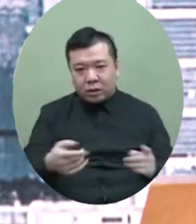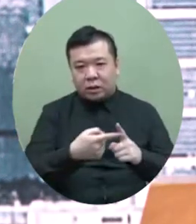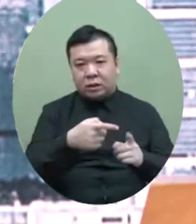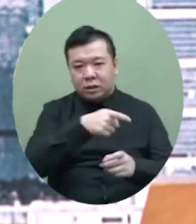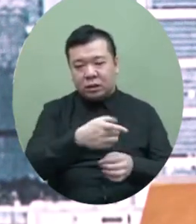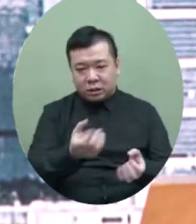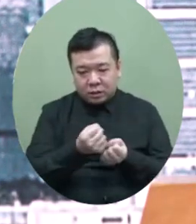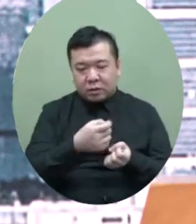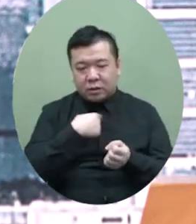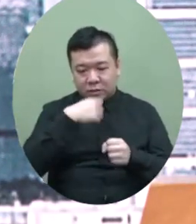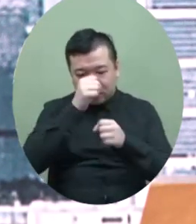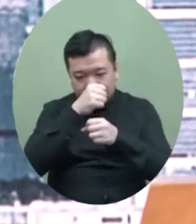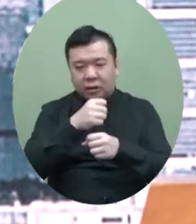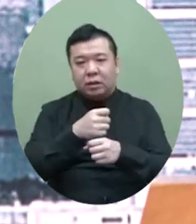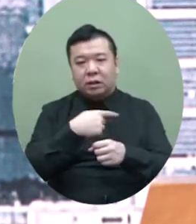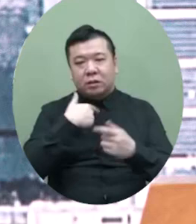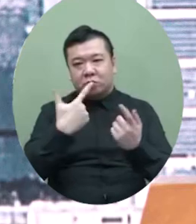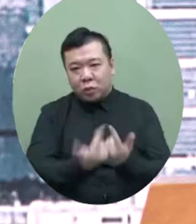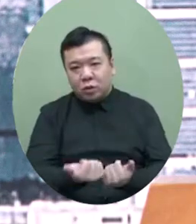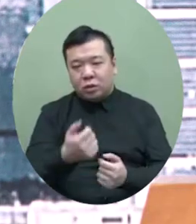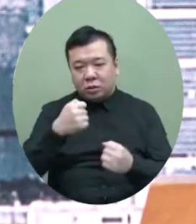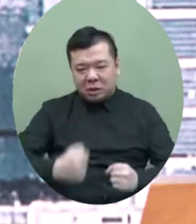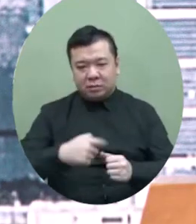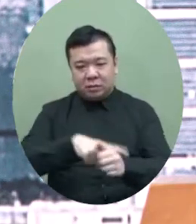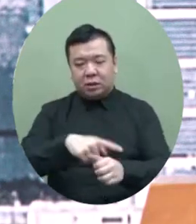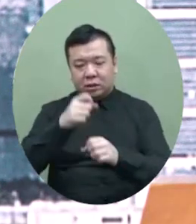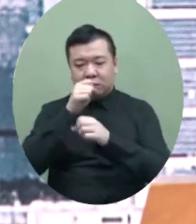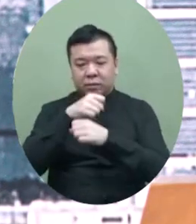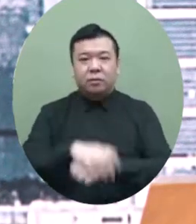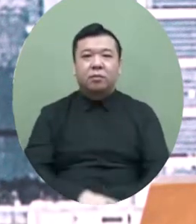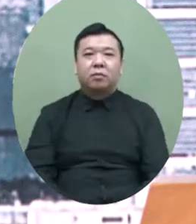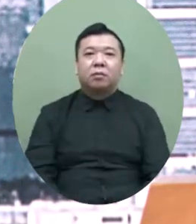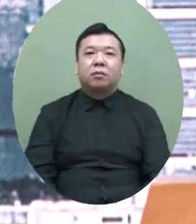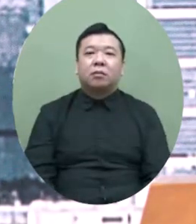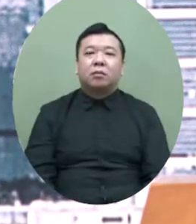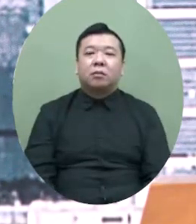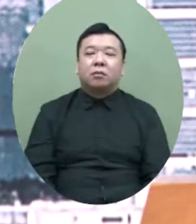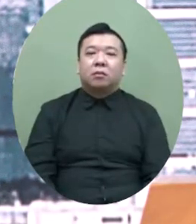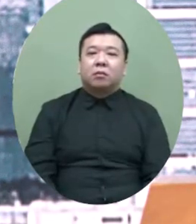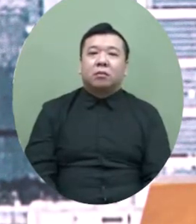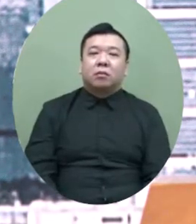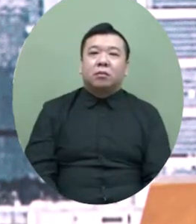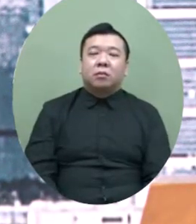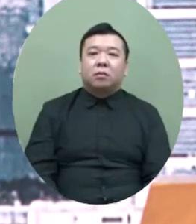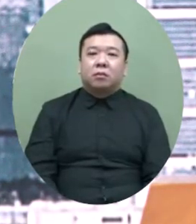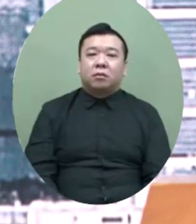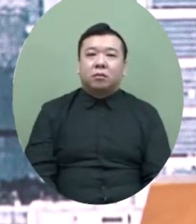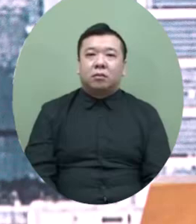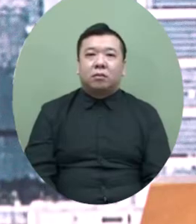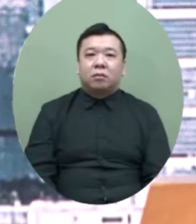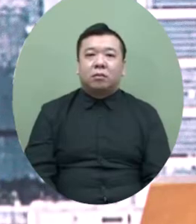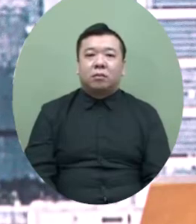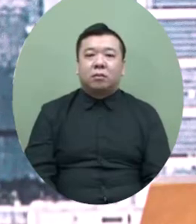cooperate with the government. Although we have not yet found any positive case in some